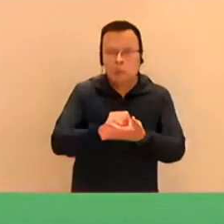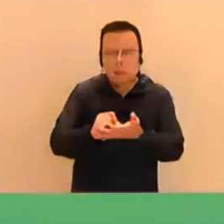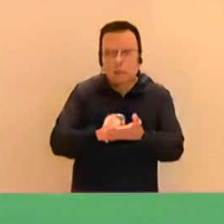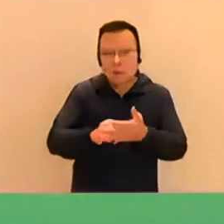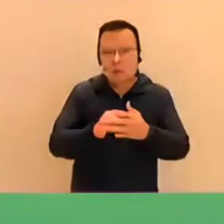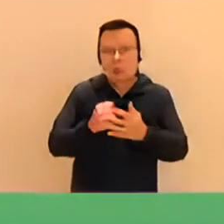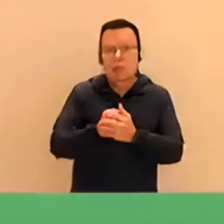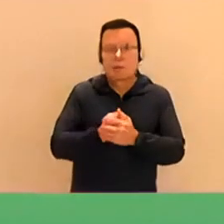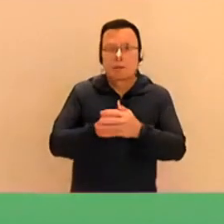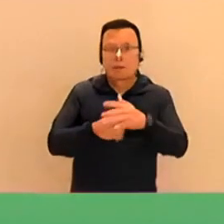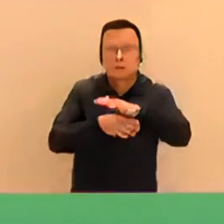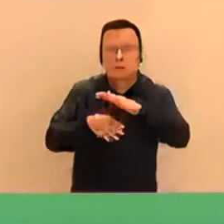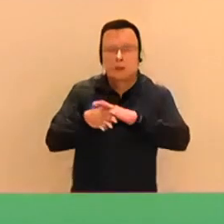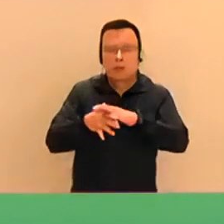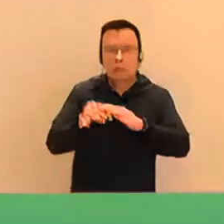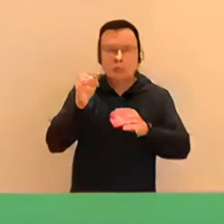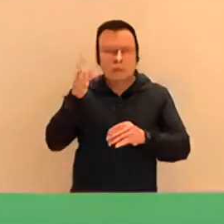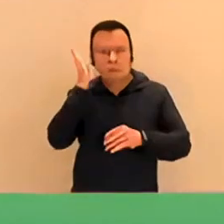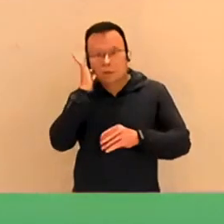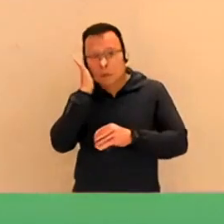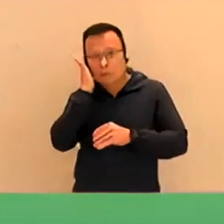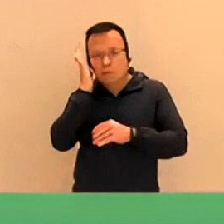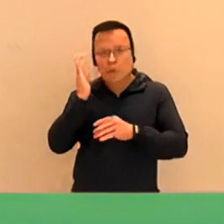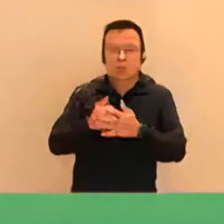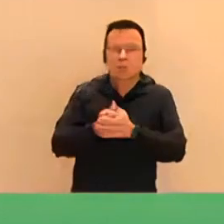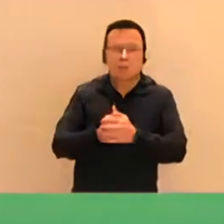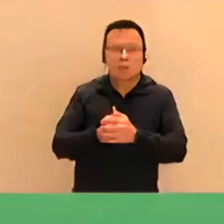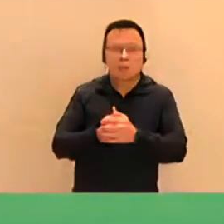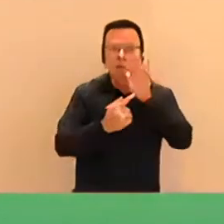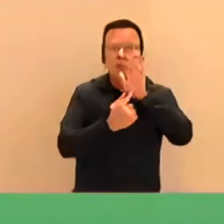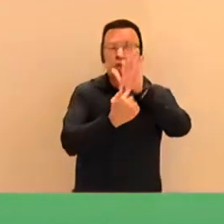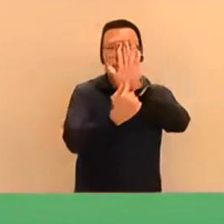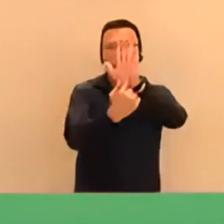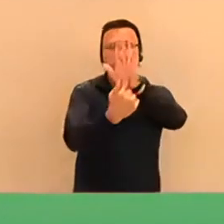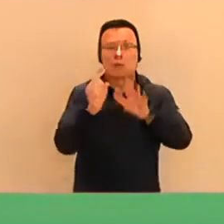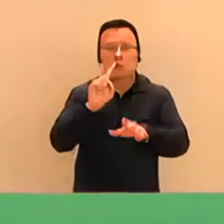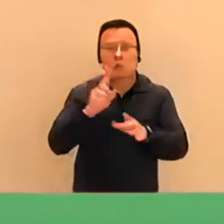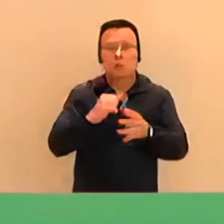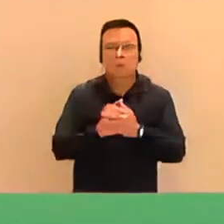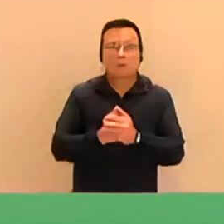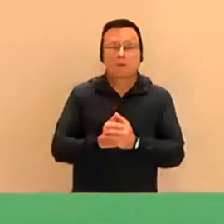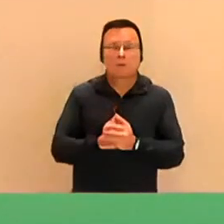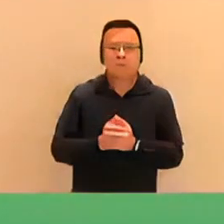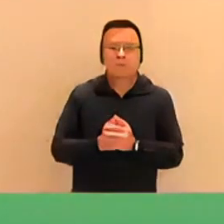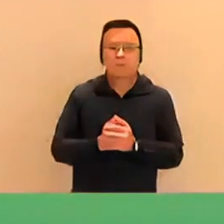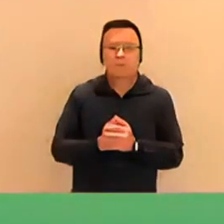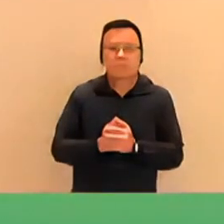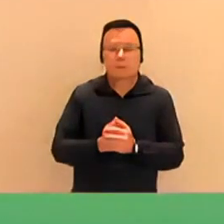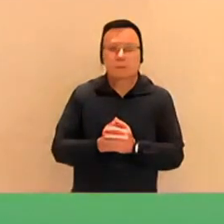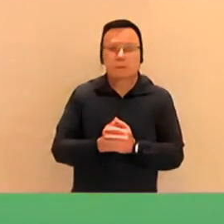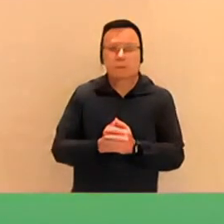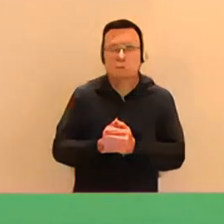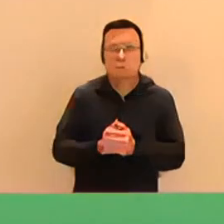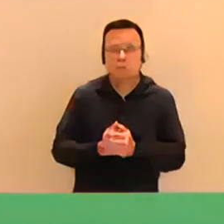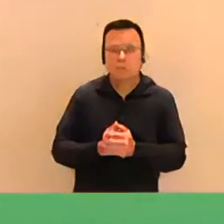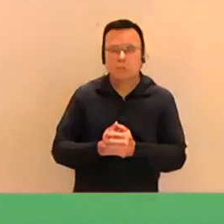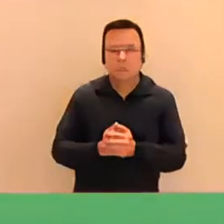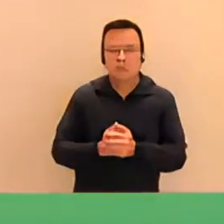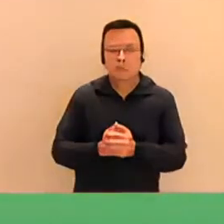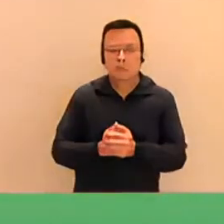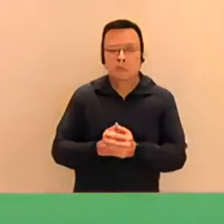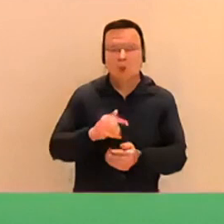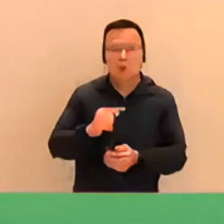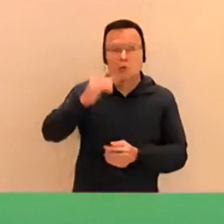consumption, and the other 2 on the top is we measured the real-time cooling consumption in US, and then